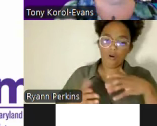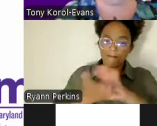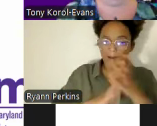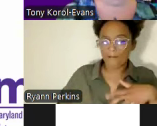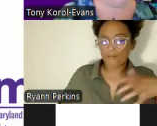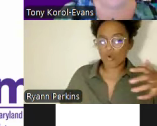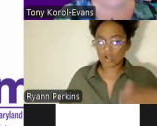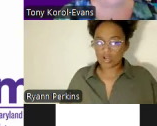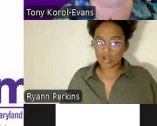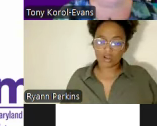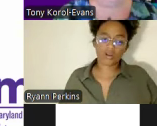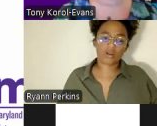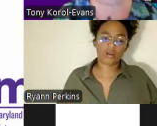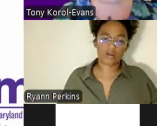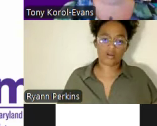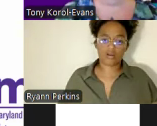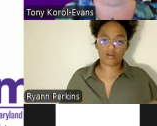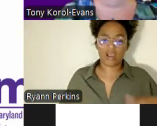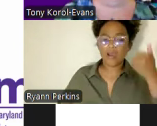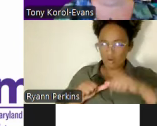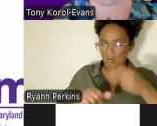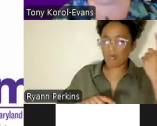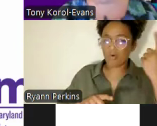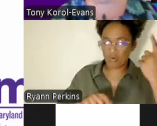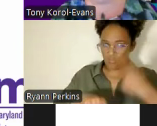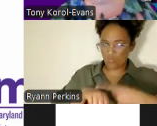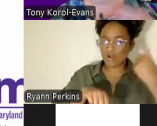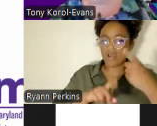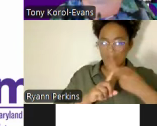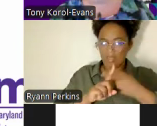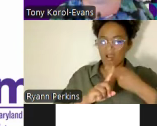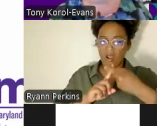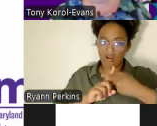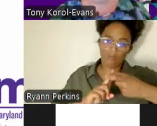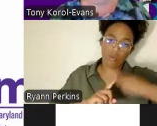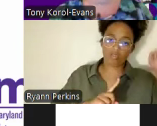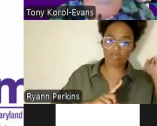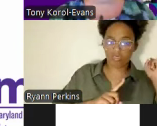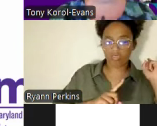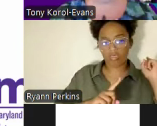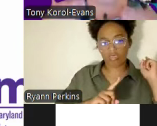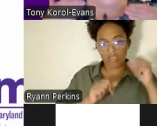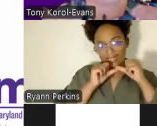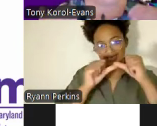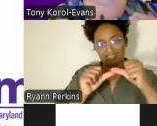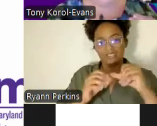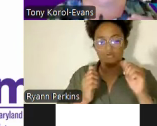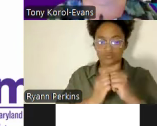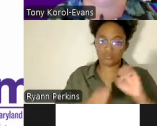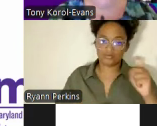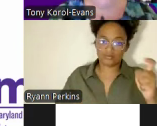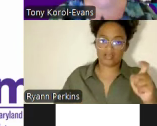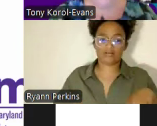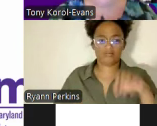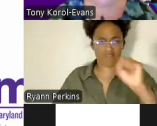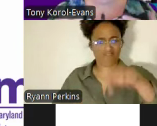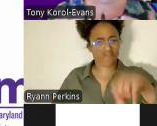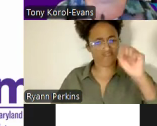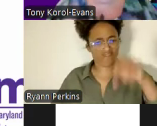take the morning after pill because I didn't want to be pregnant. Yeah, that can apply to the past pregnancy. That's going to let you